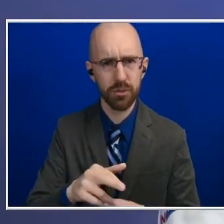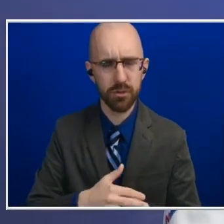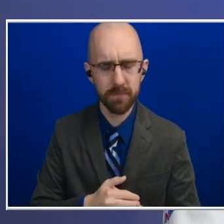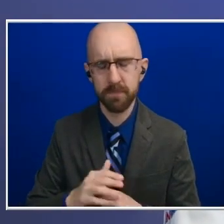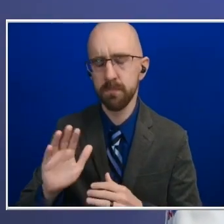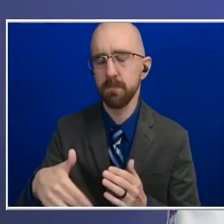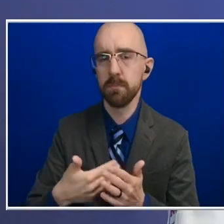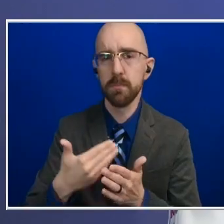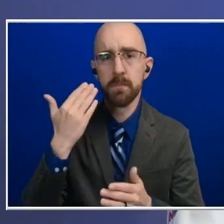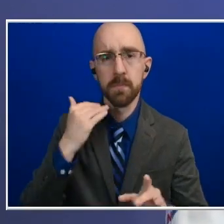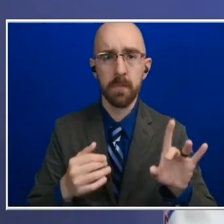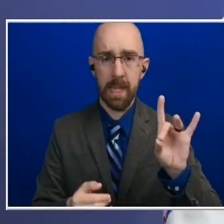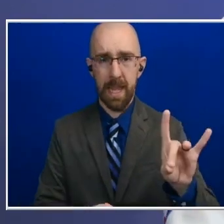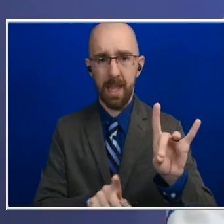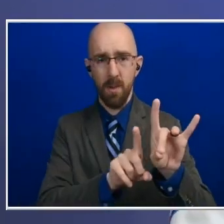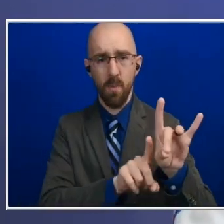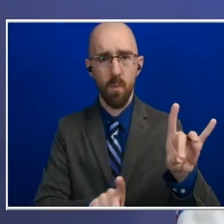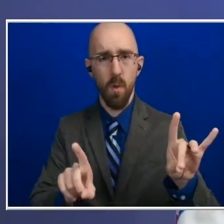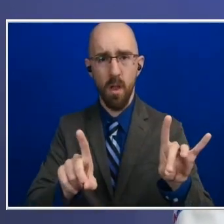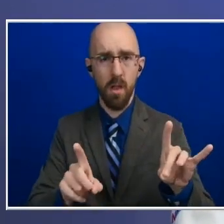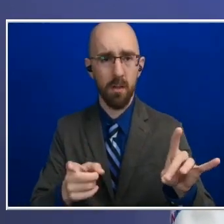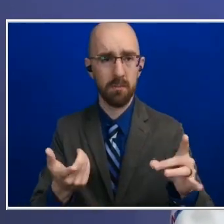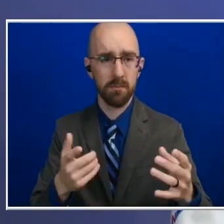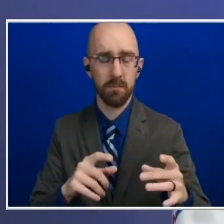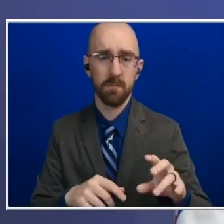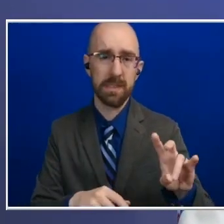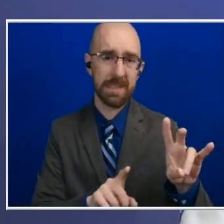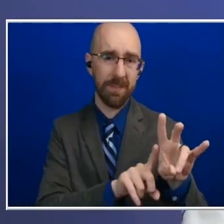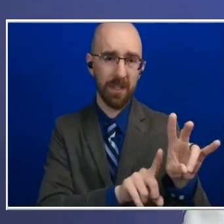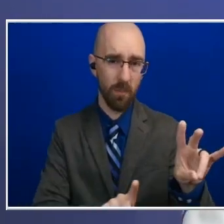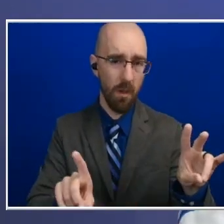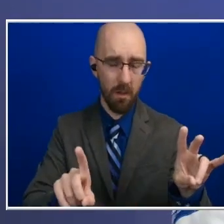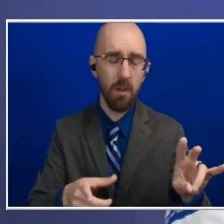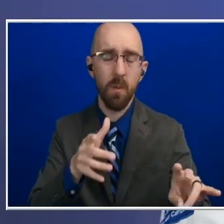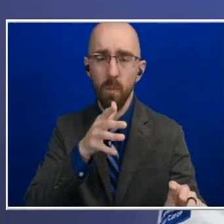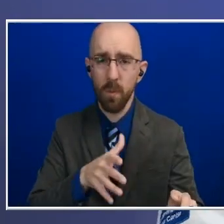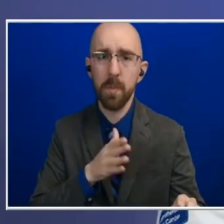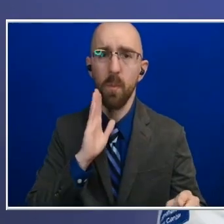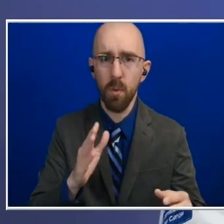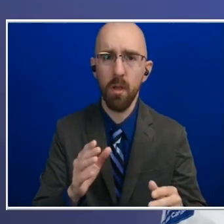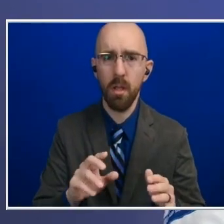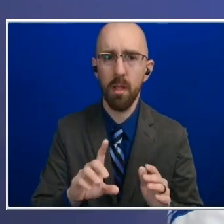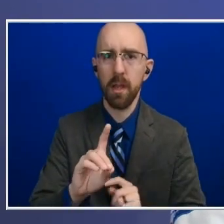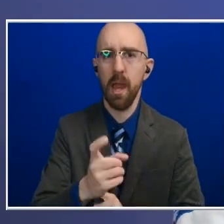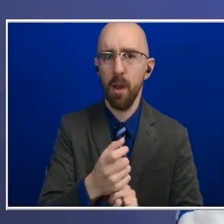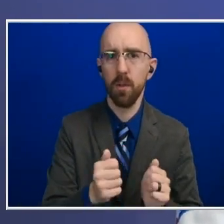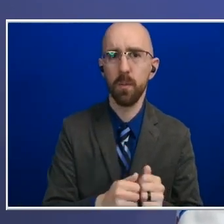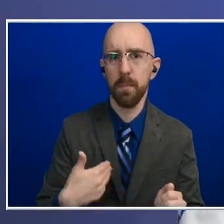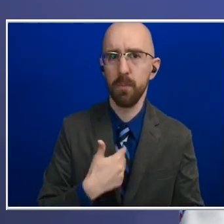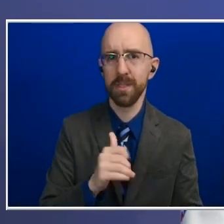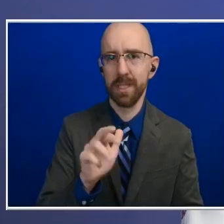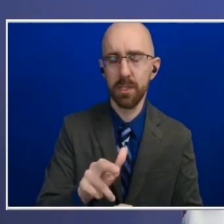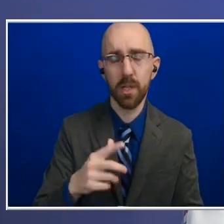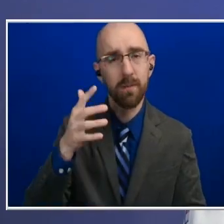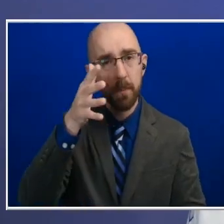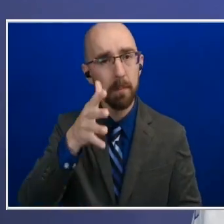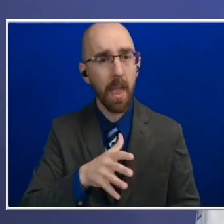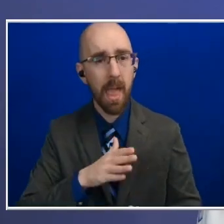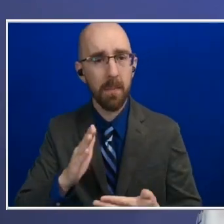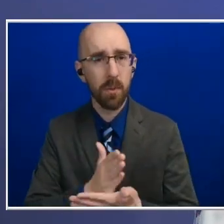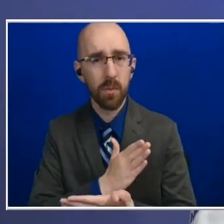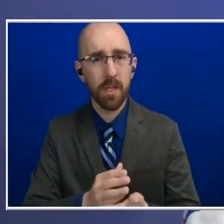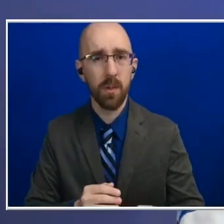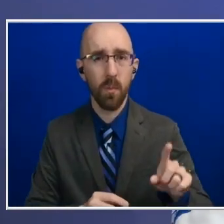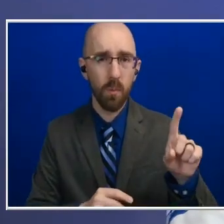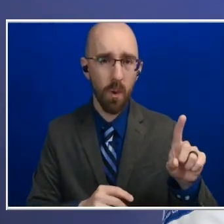and unfortunately now about 1 in 7 women will be diagnosed with breast cancer during her lifetime. In men, that number is somewhere between 1 in 800 and 1 in